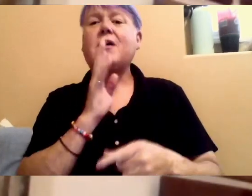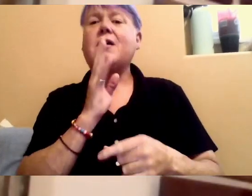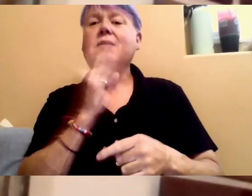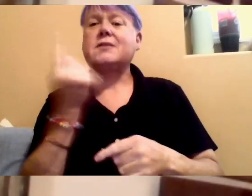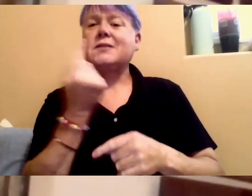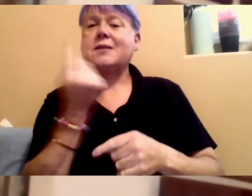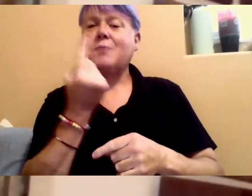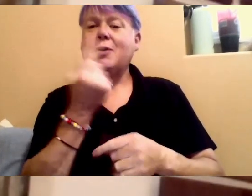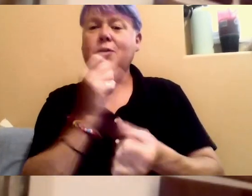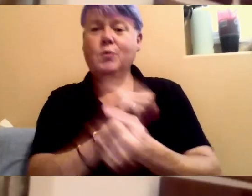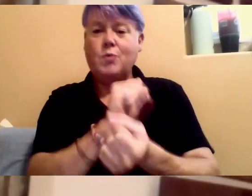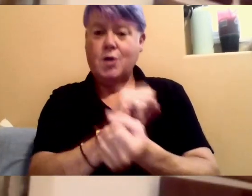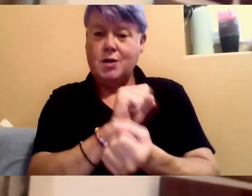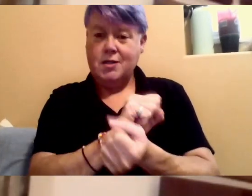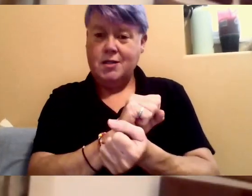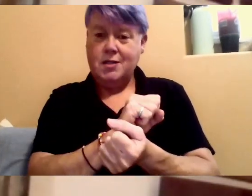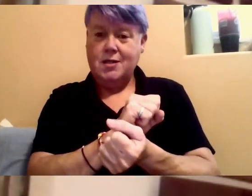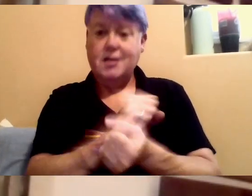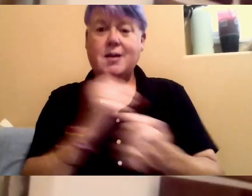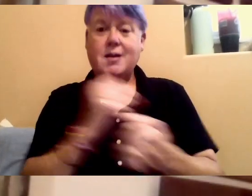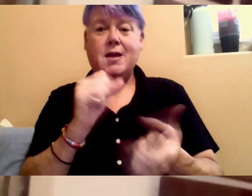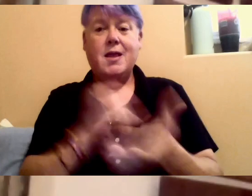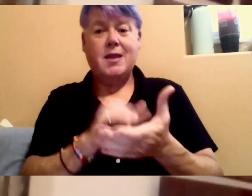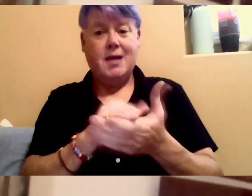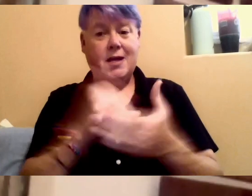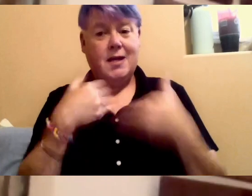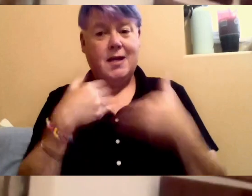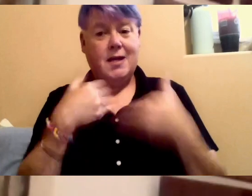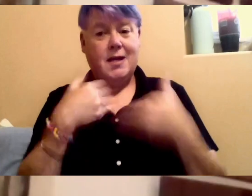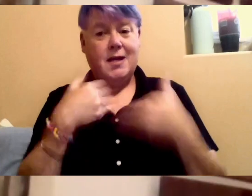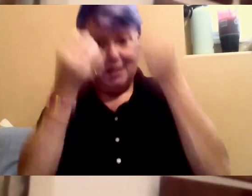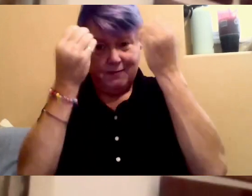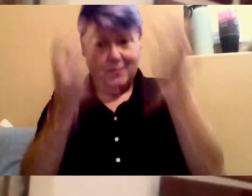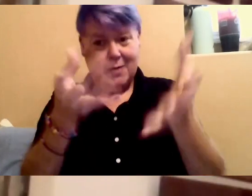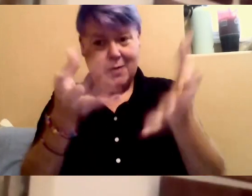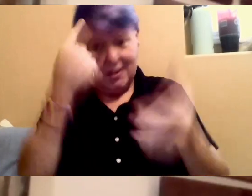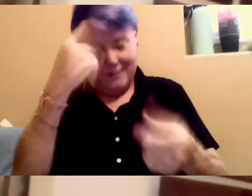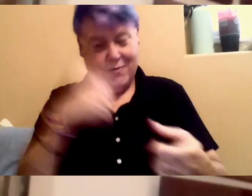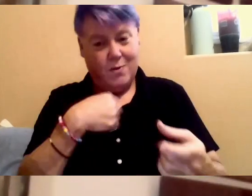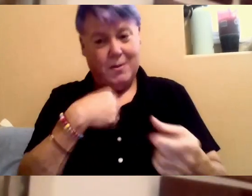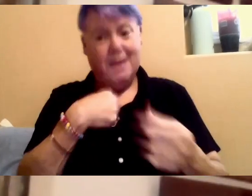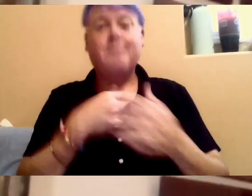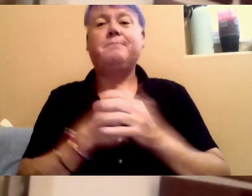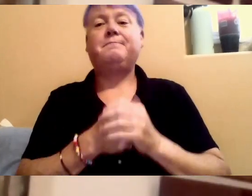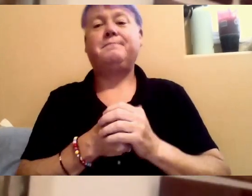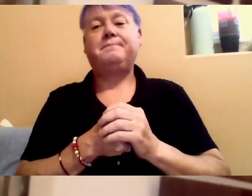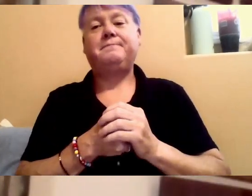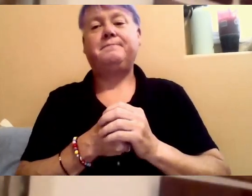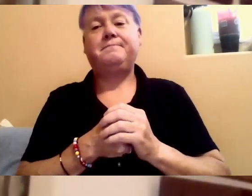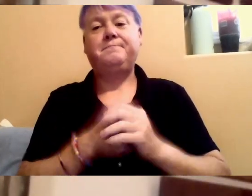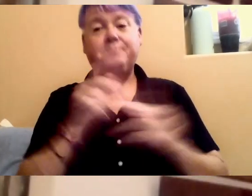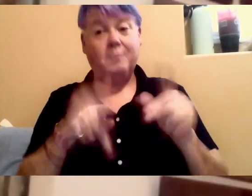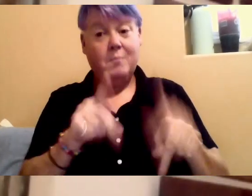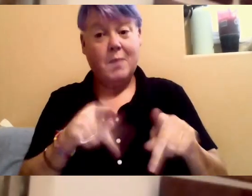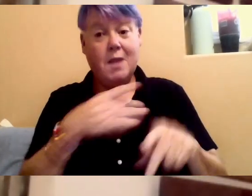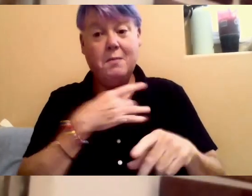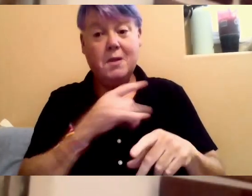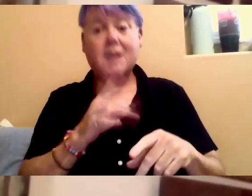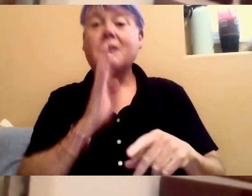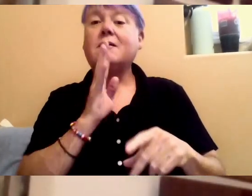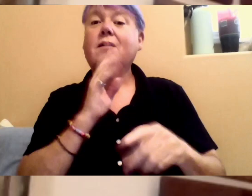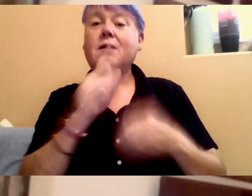the job. And that has been tremendous fun. I've really enjoyed that. And people like talking about their